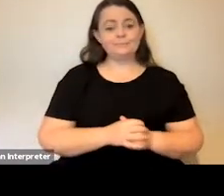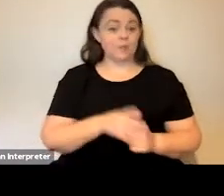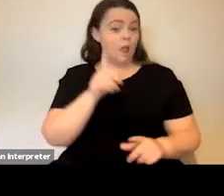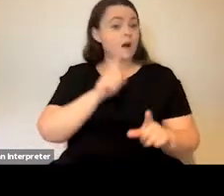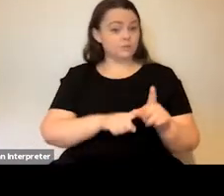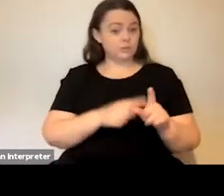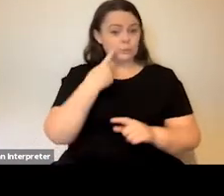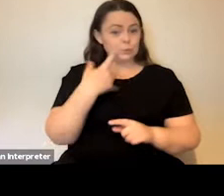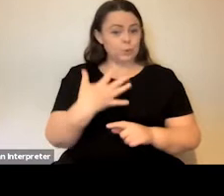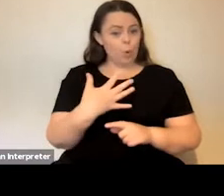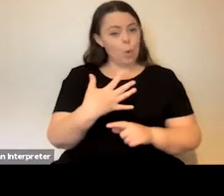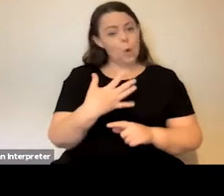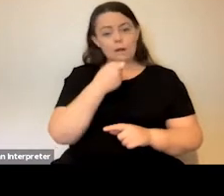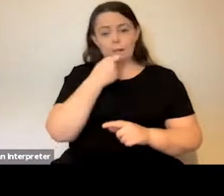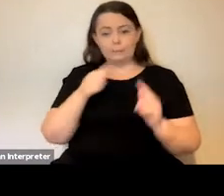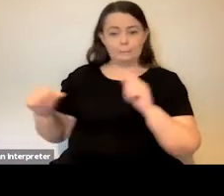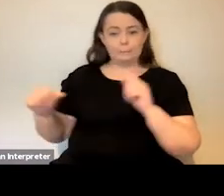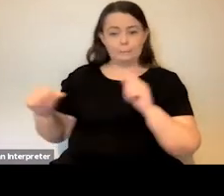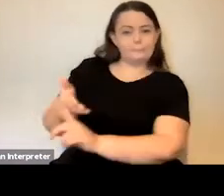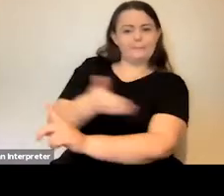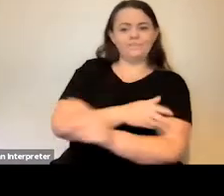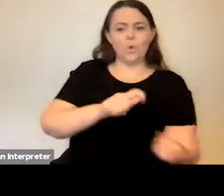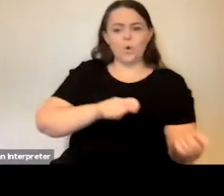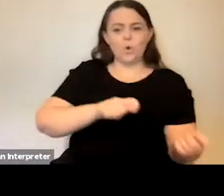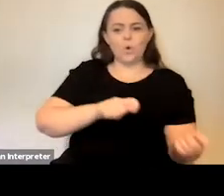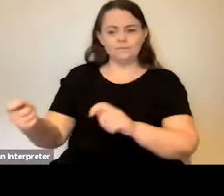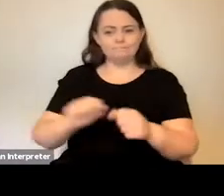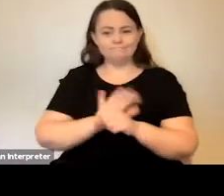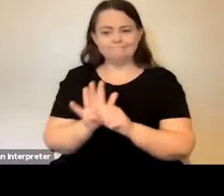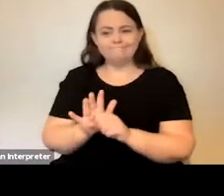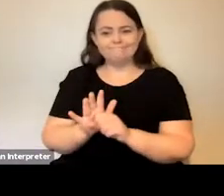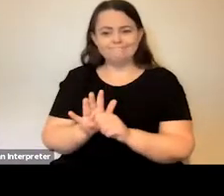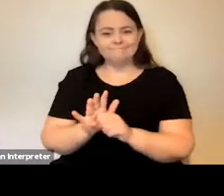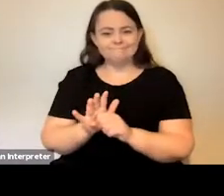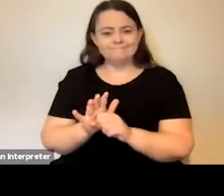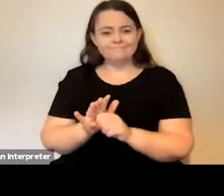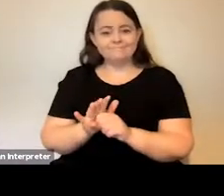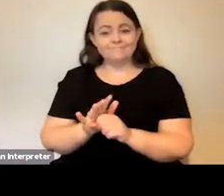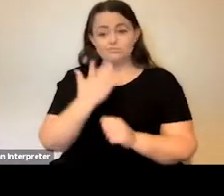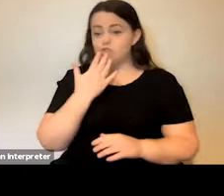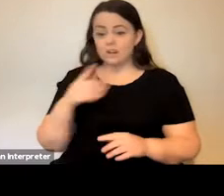of gone back to what it was pre-COVID pretty much. So we're back down to $50 for a point of crystal